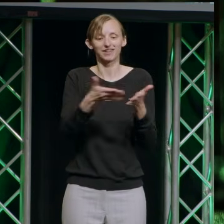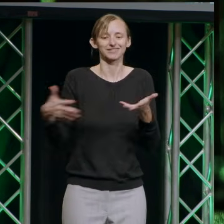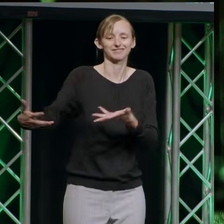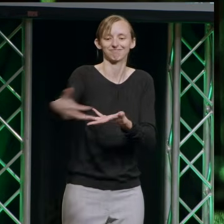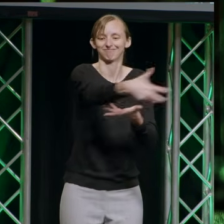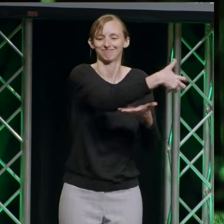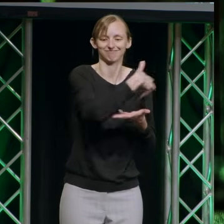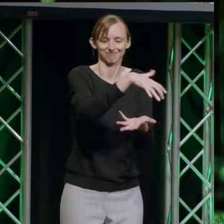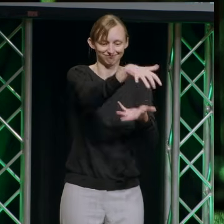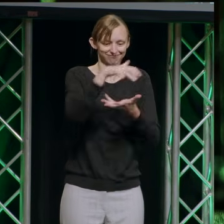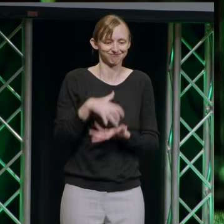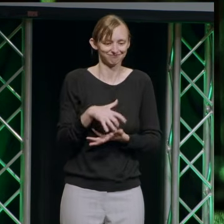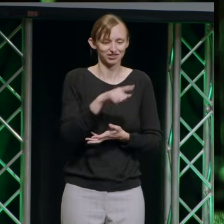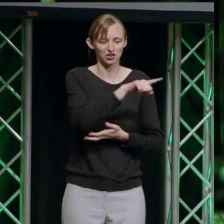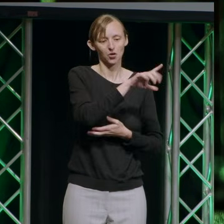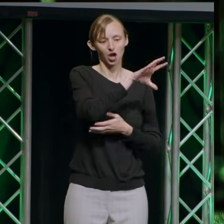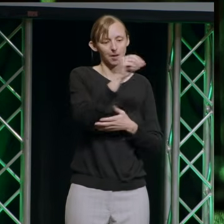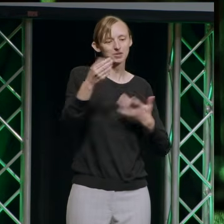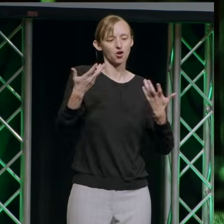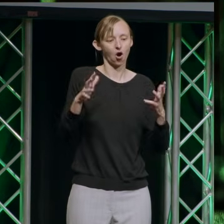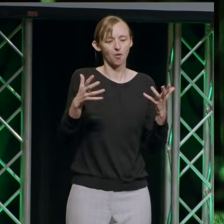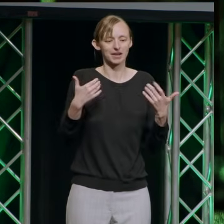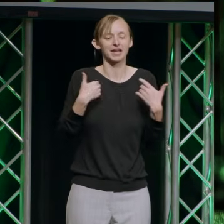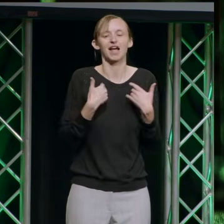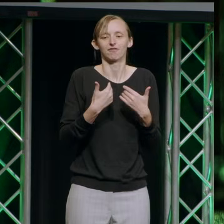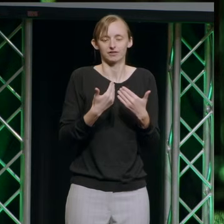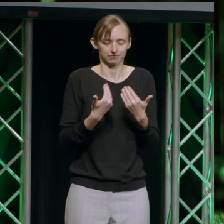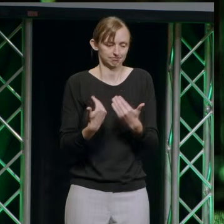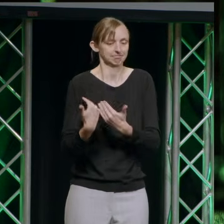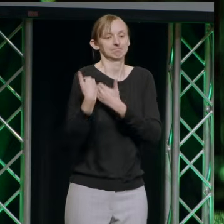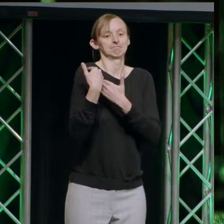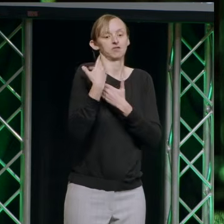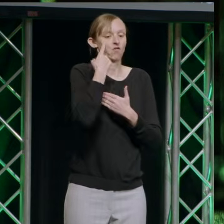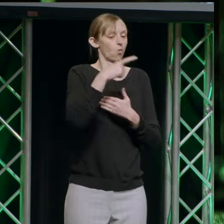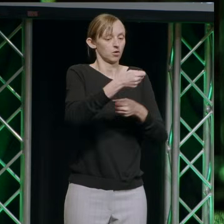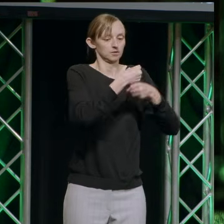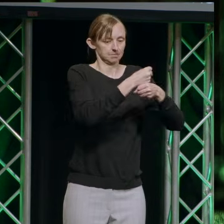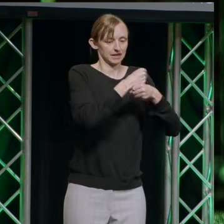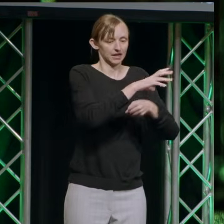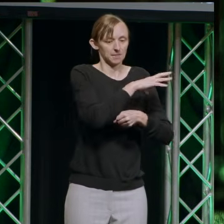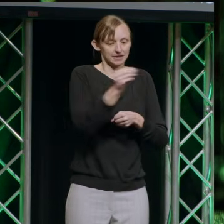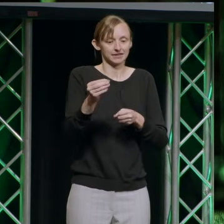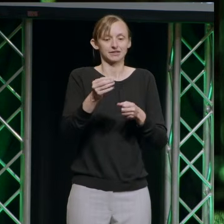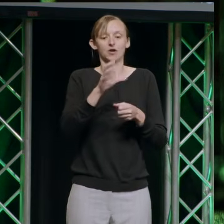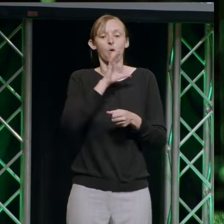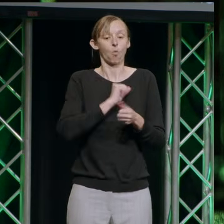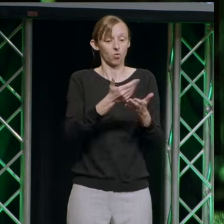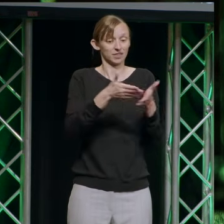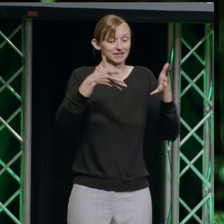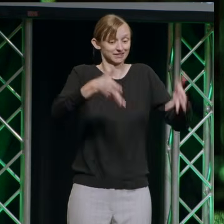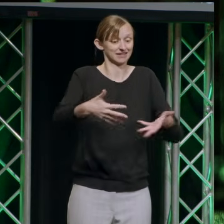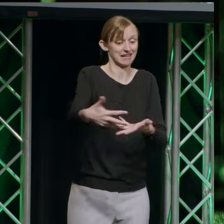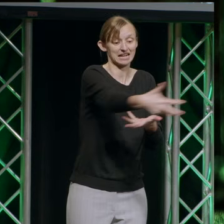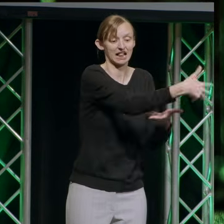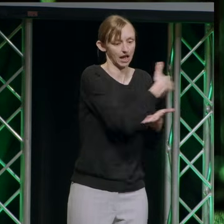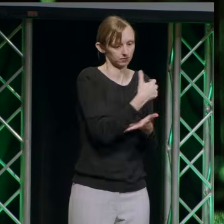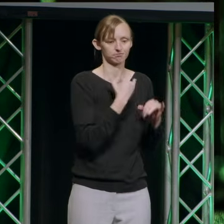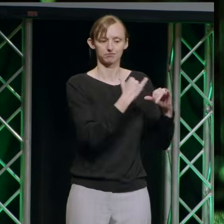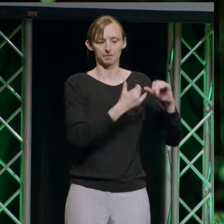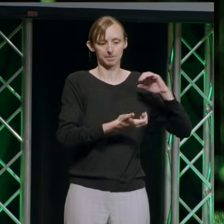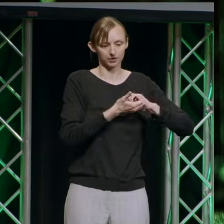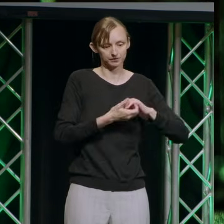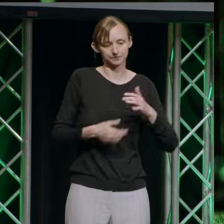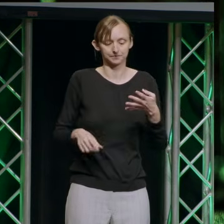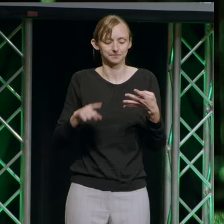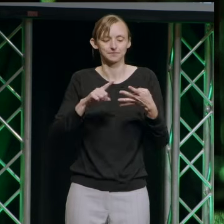partnering with brands that have extended producer responsibility so that they collect back this material. We need to work on